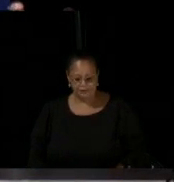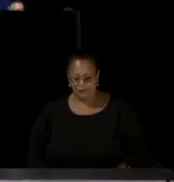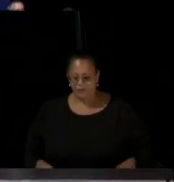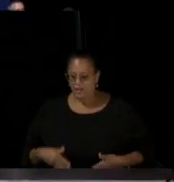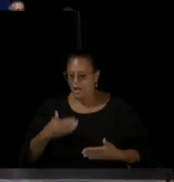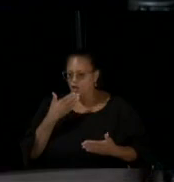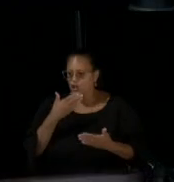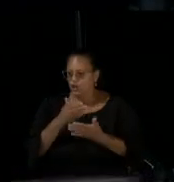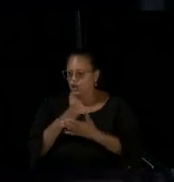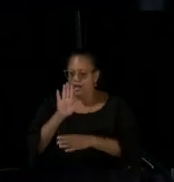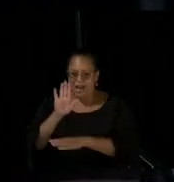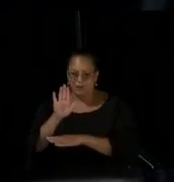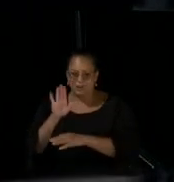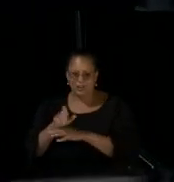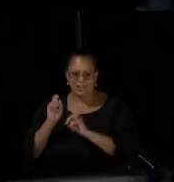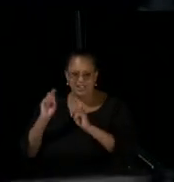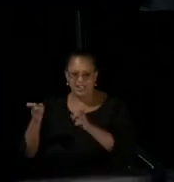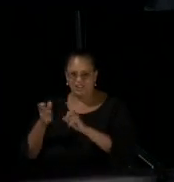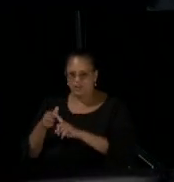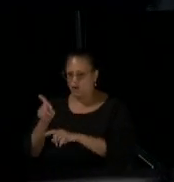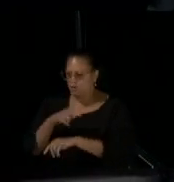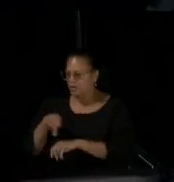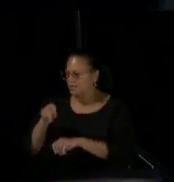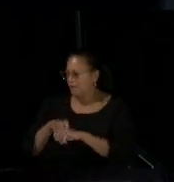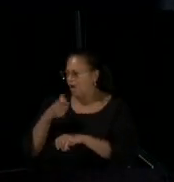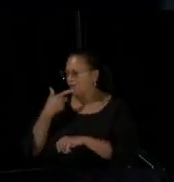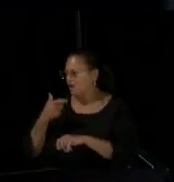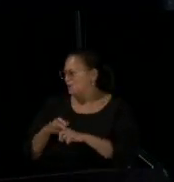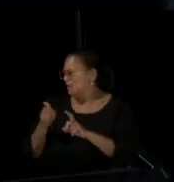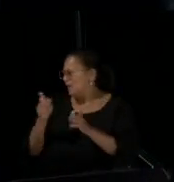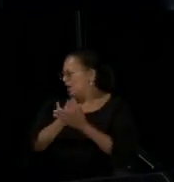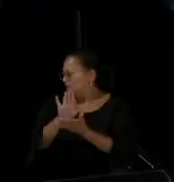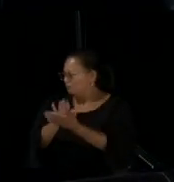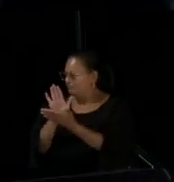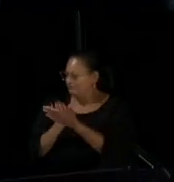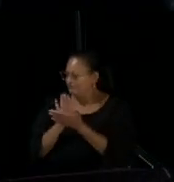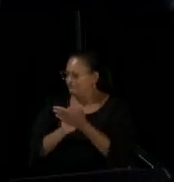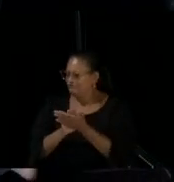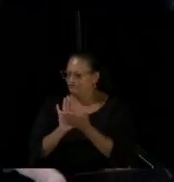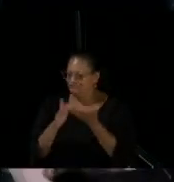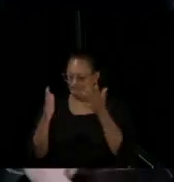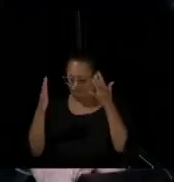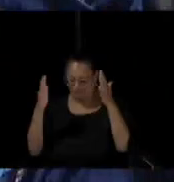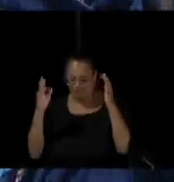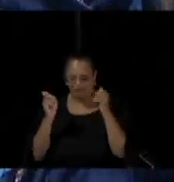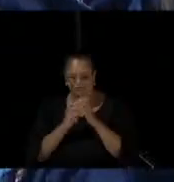Good afternoon, and give your principal a big round of applause if you would.